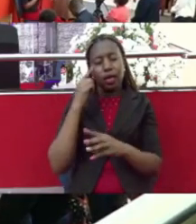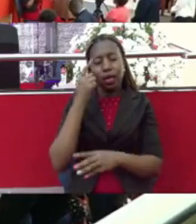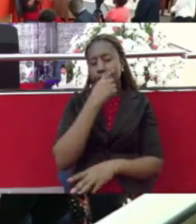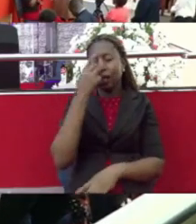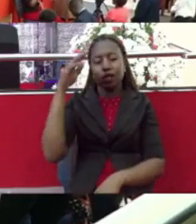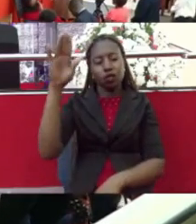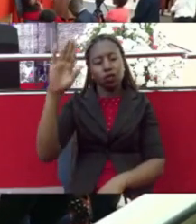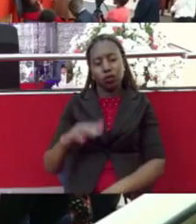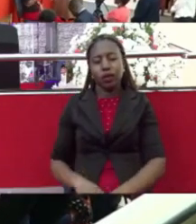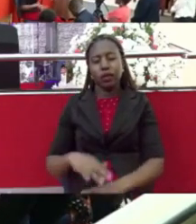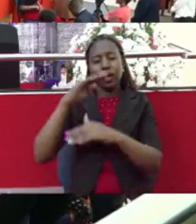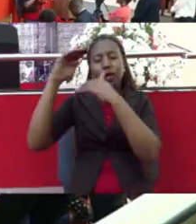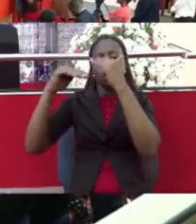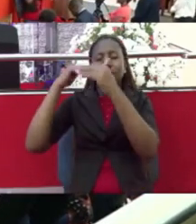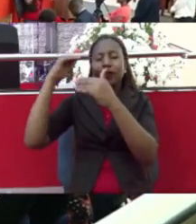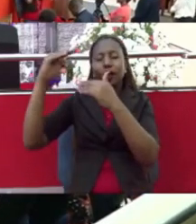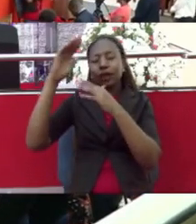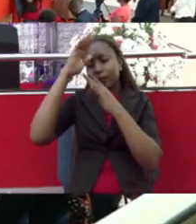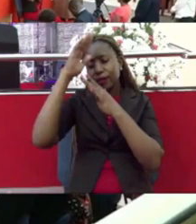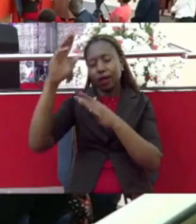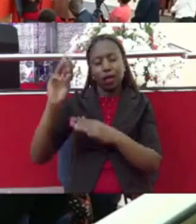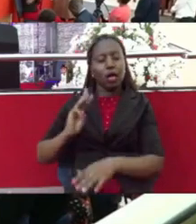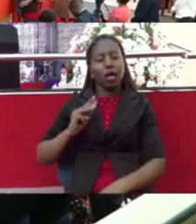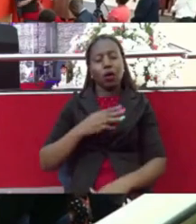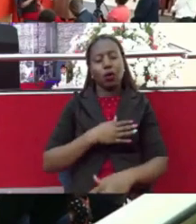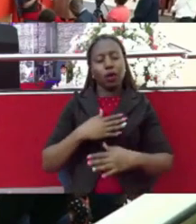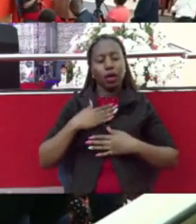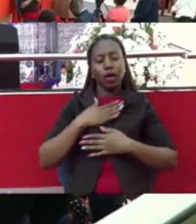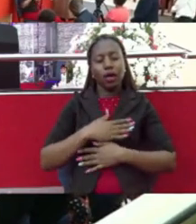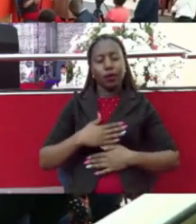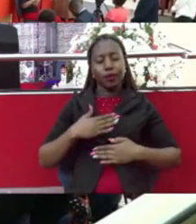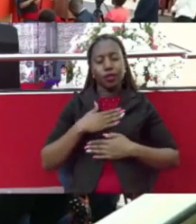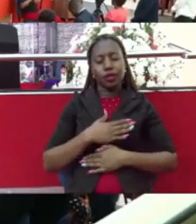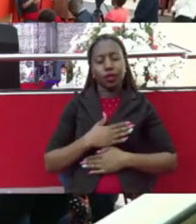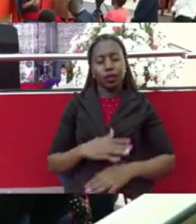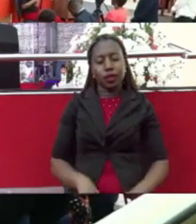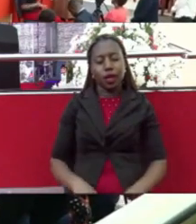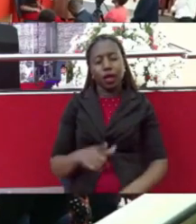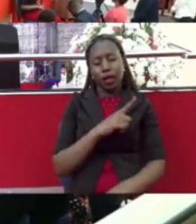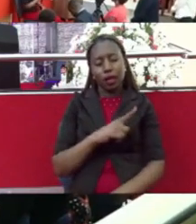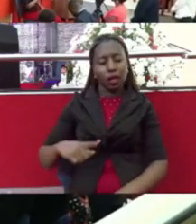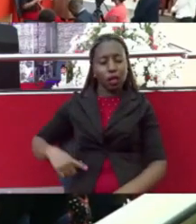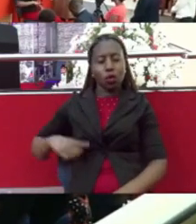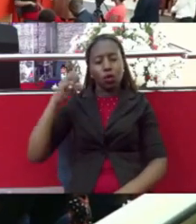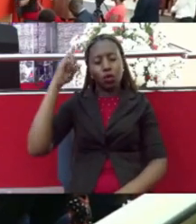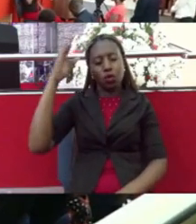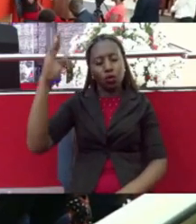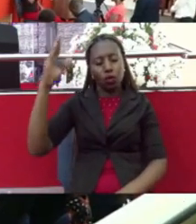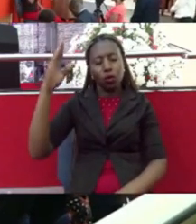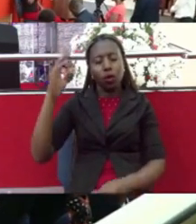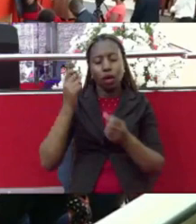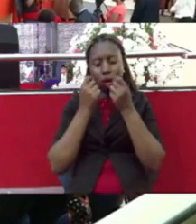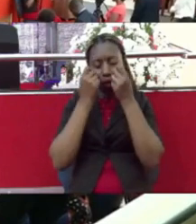And Heavenly Father, Lord, we appreciate King of Glory. Baba Mungu wa binguni tunashukuru. That Lord, you open our eyes. Ya kwamba Bwana